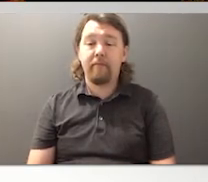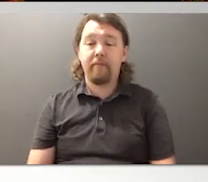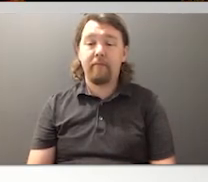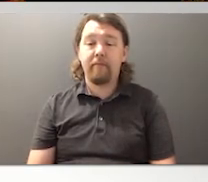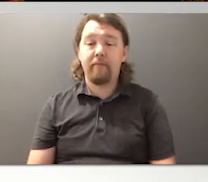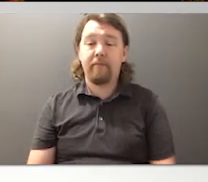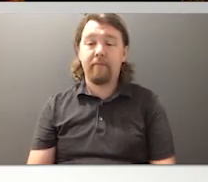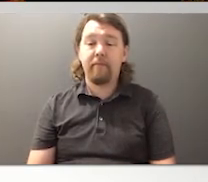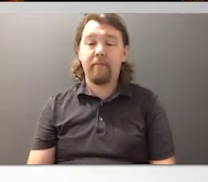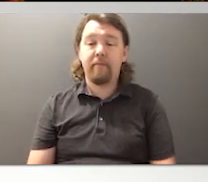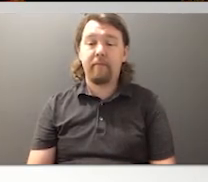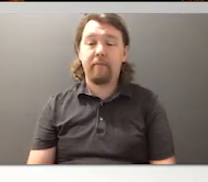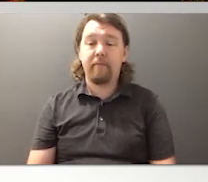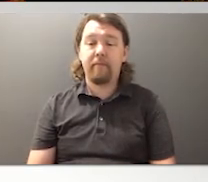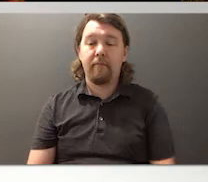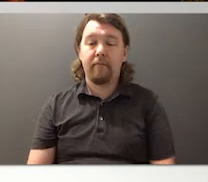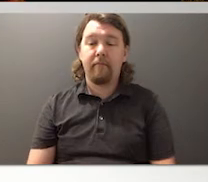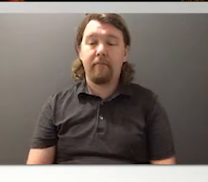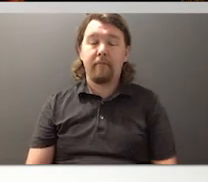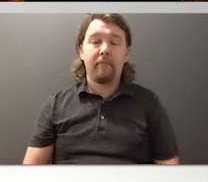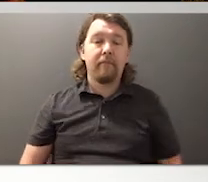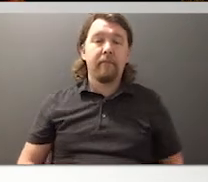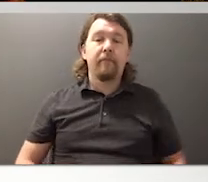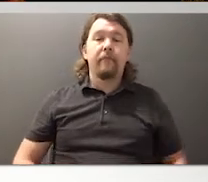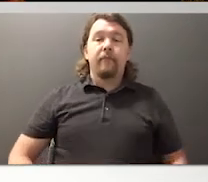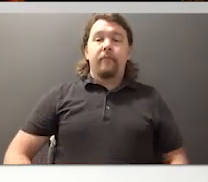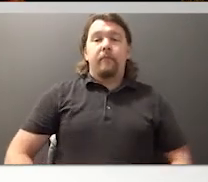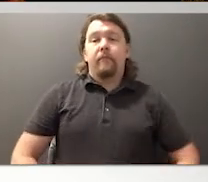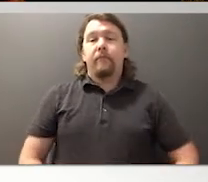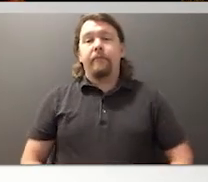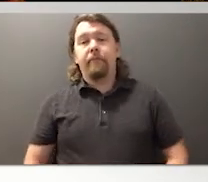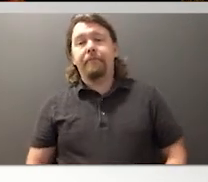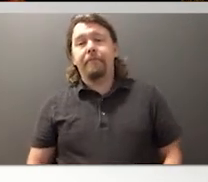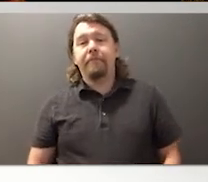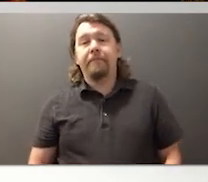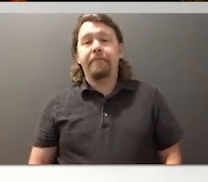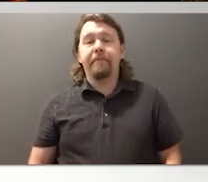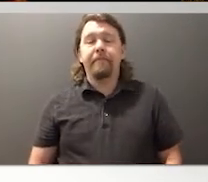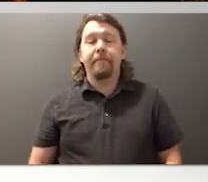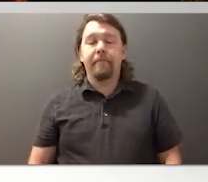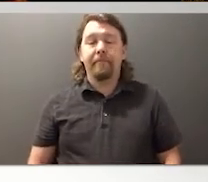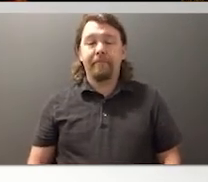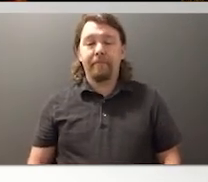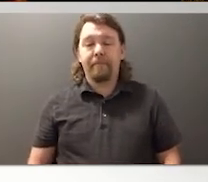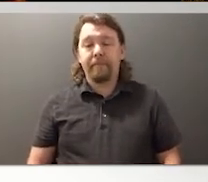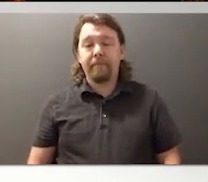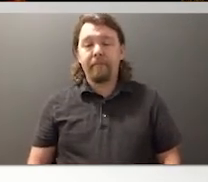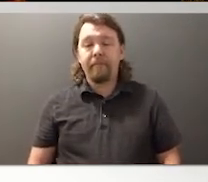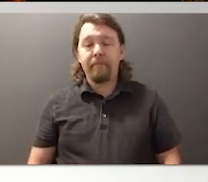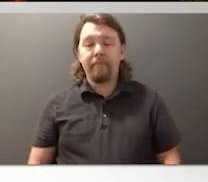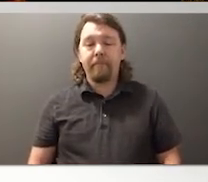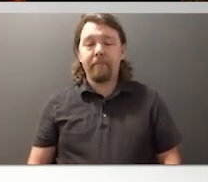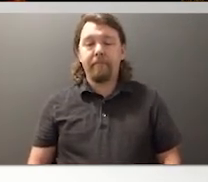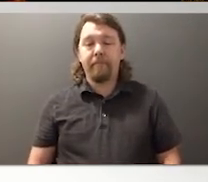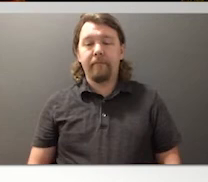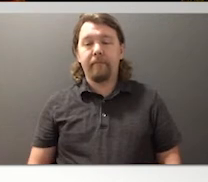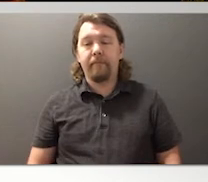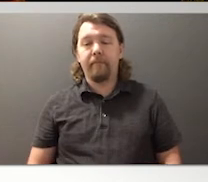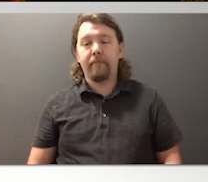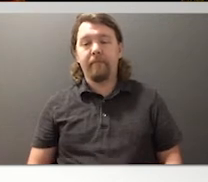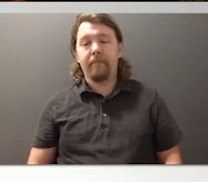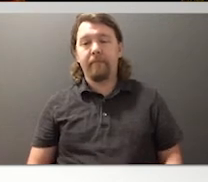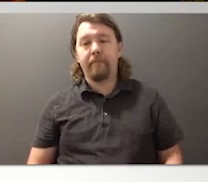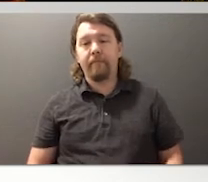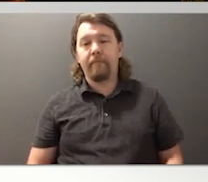too. I could say I have a wart and it's other health impairment. So I will give you my former public school special